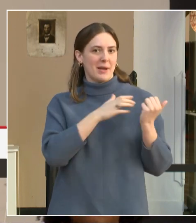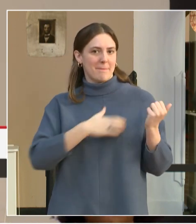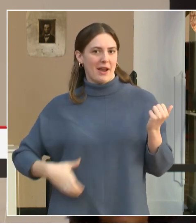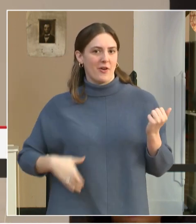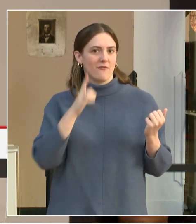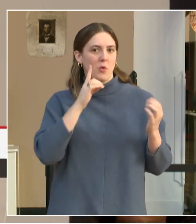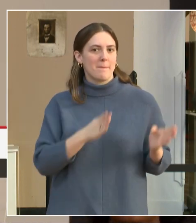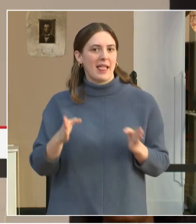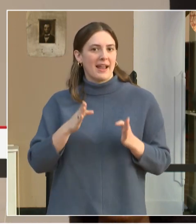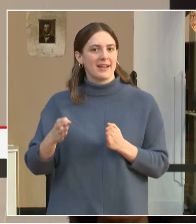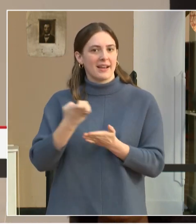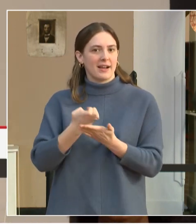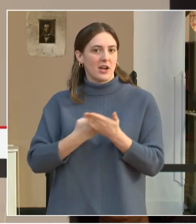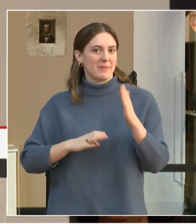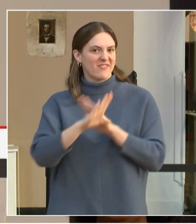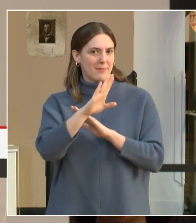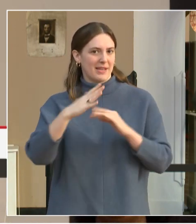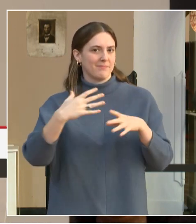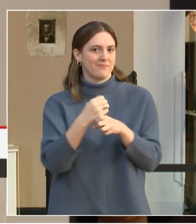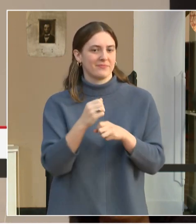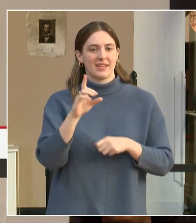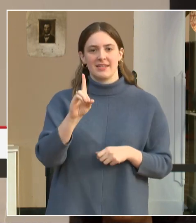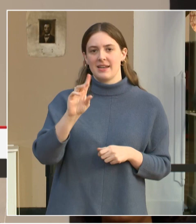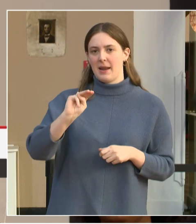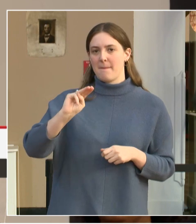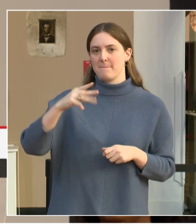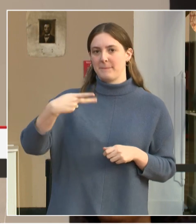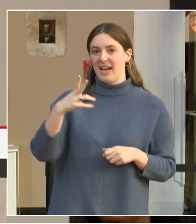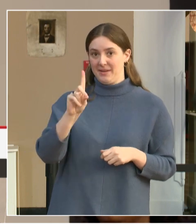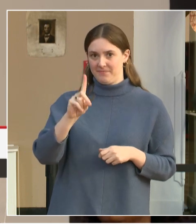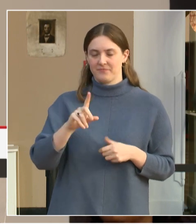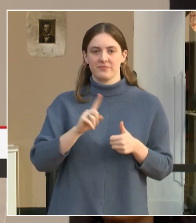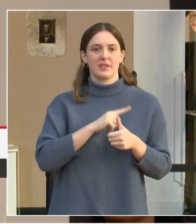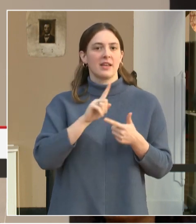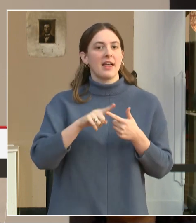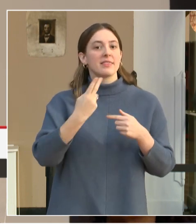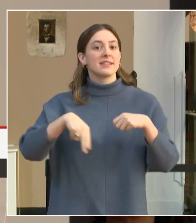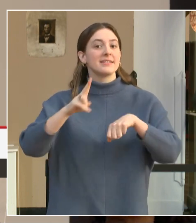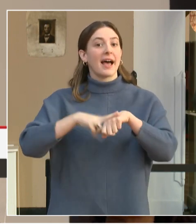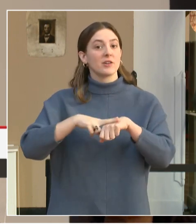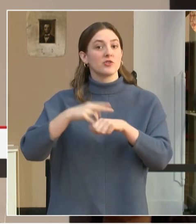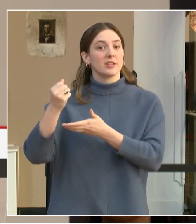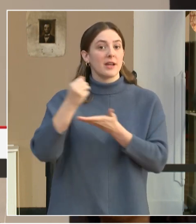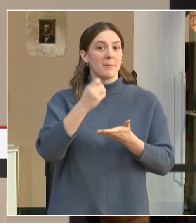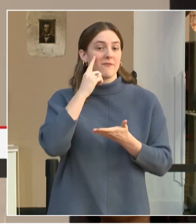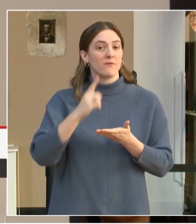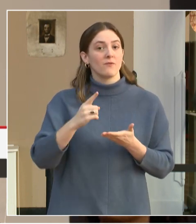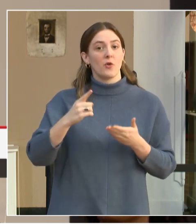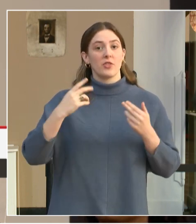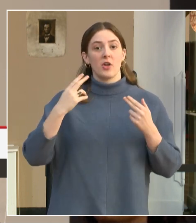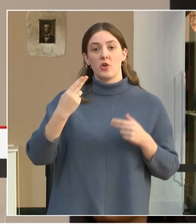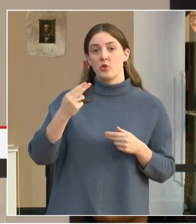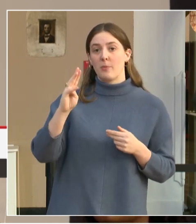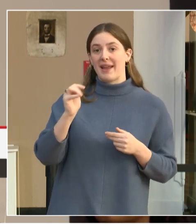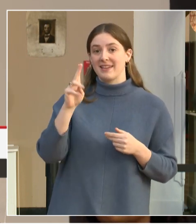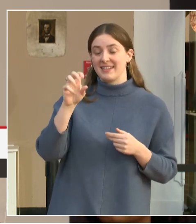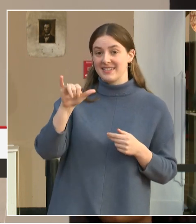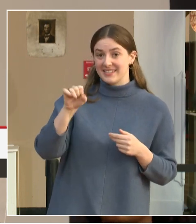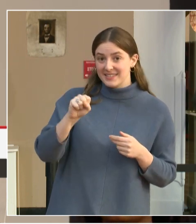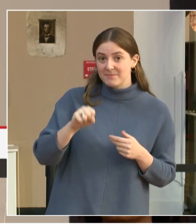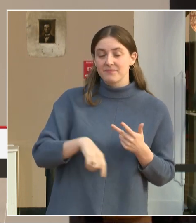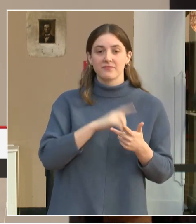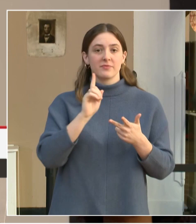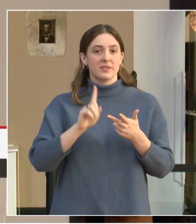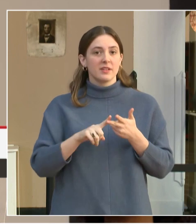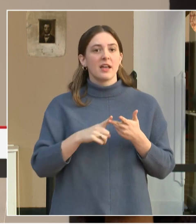and Economic Development, the National Endowment for the Humanities, the Morris and Gwendolyn Caforts Foundation, the Institute